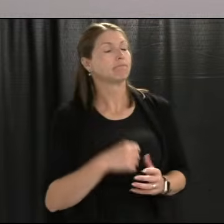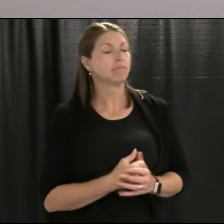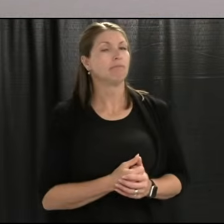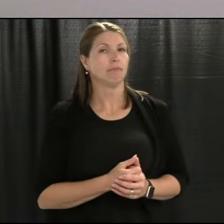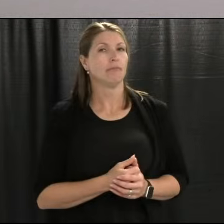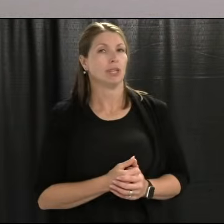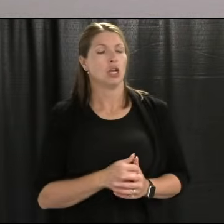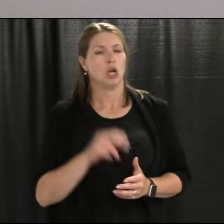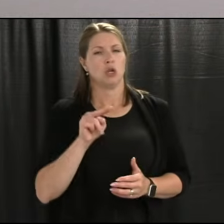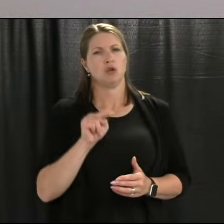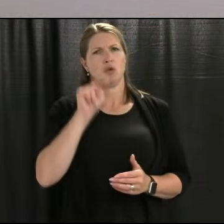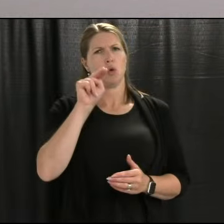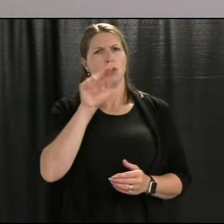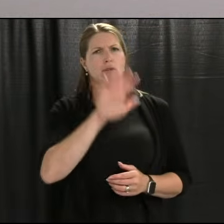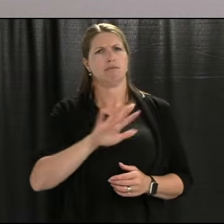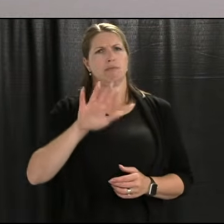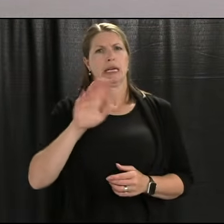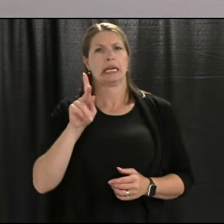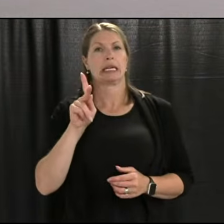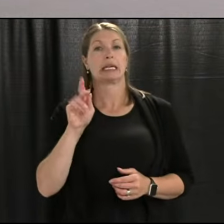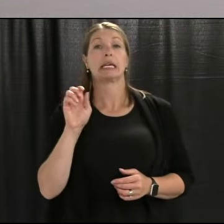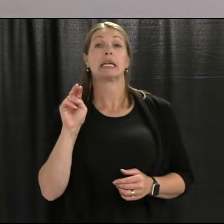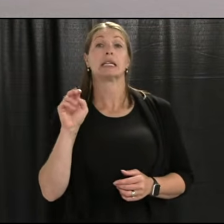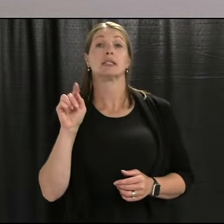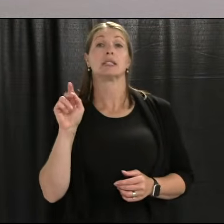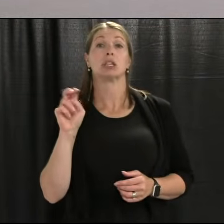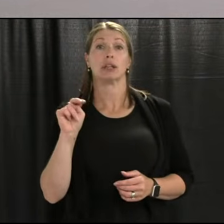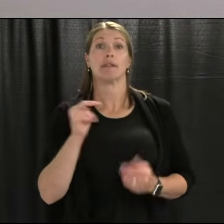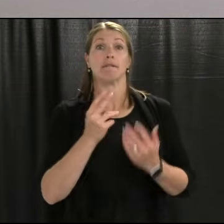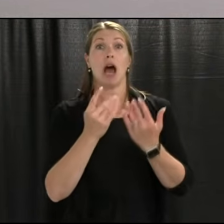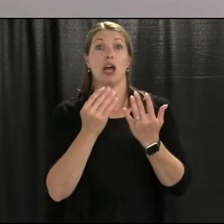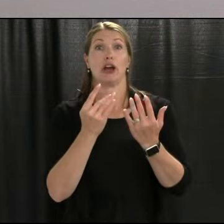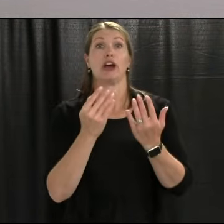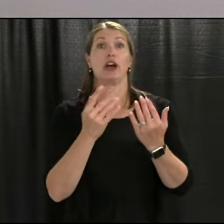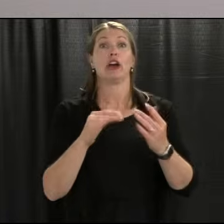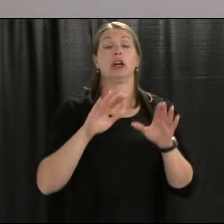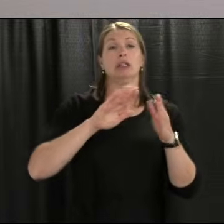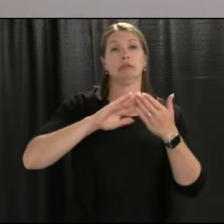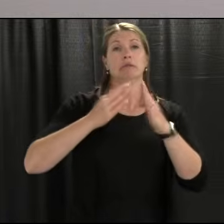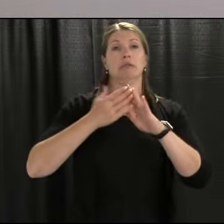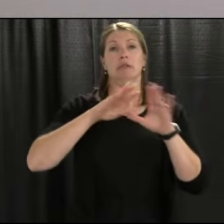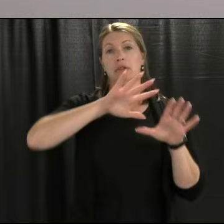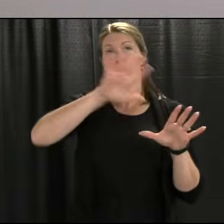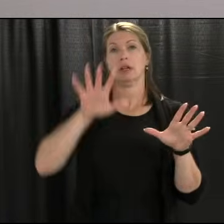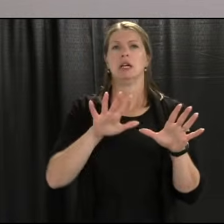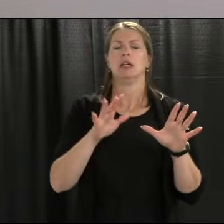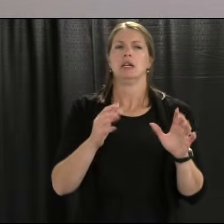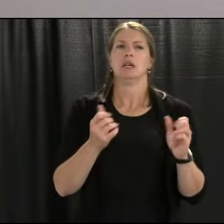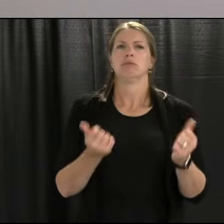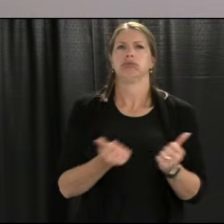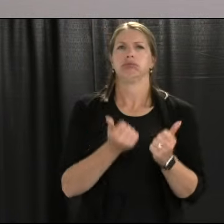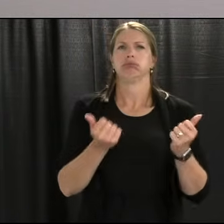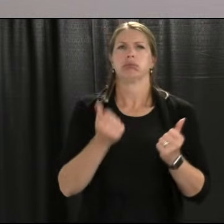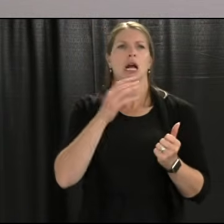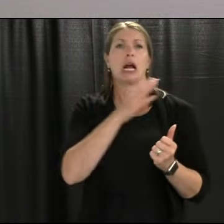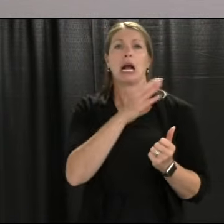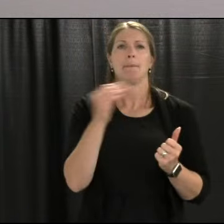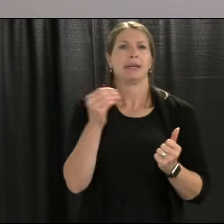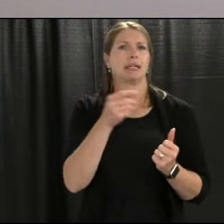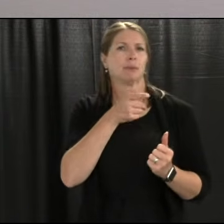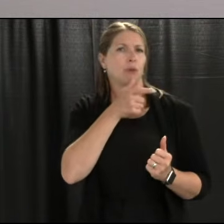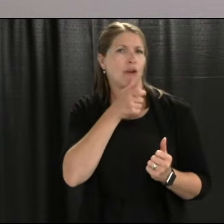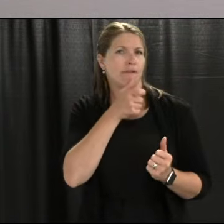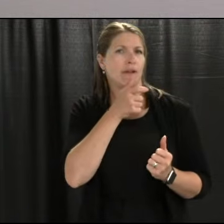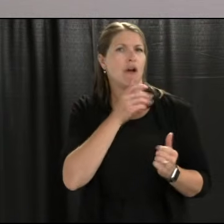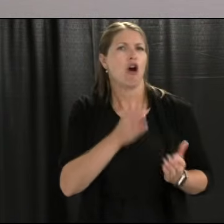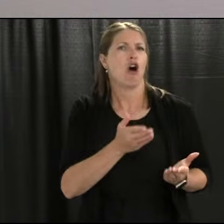on that fire, there had been numerous companies that had offered resources,